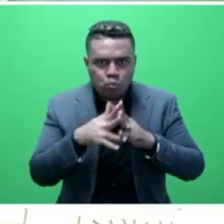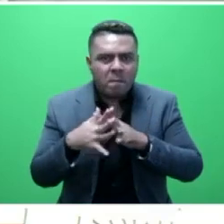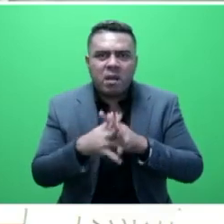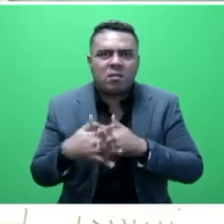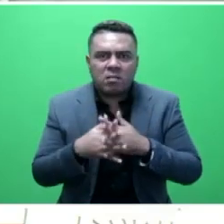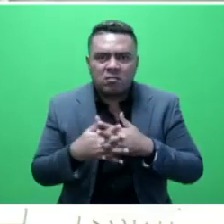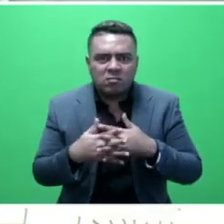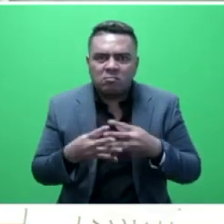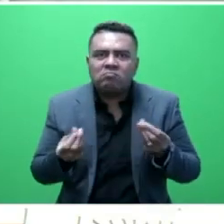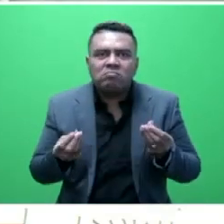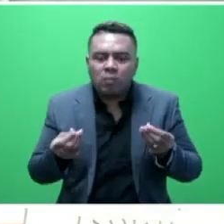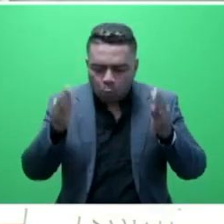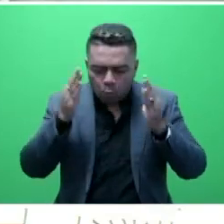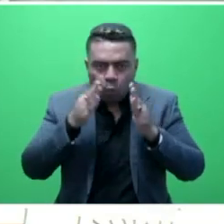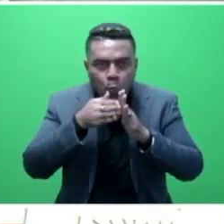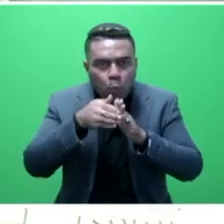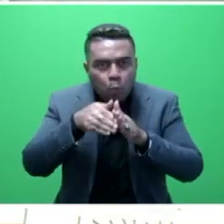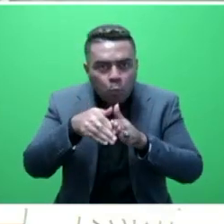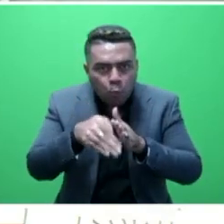double-digit declines in GDP.